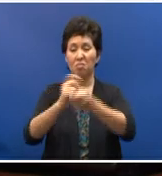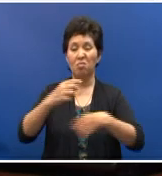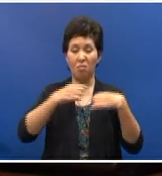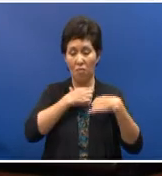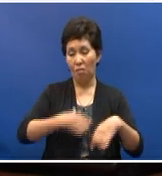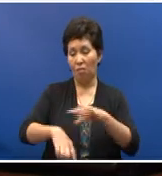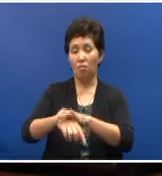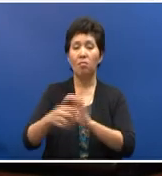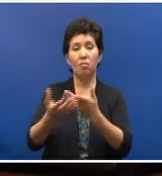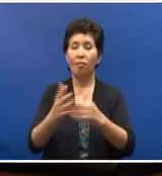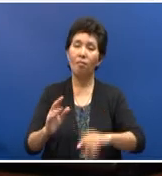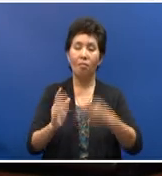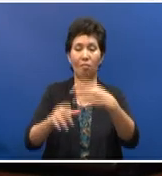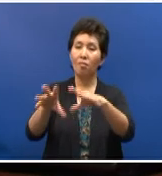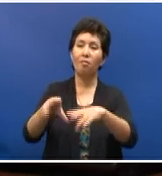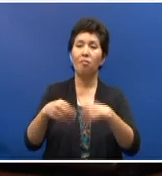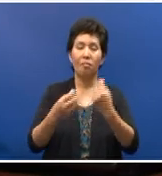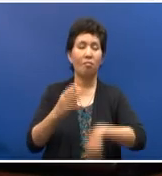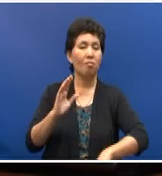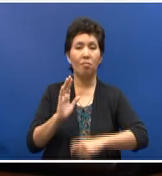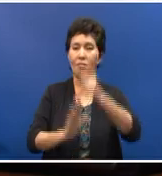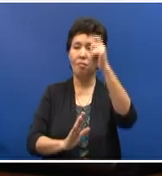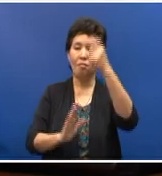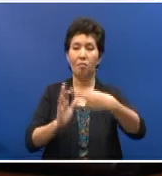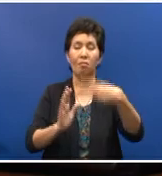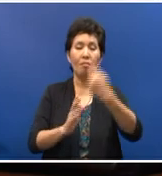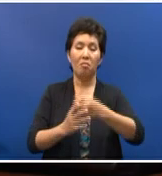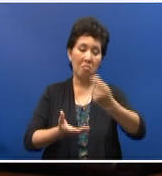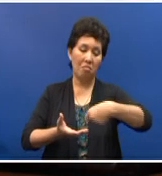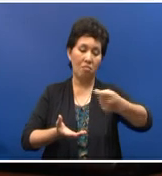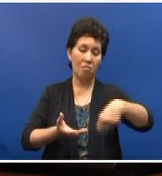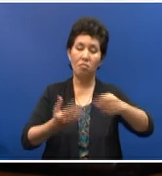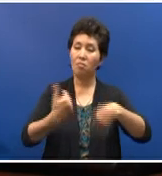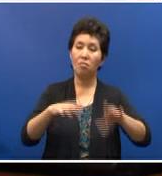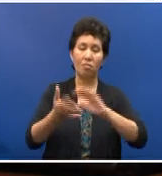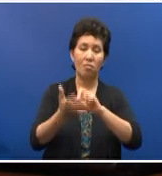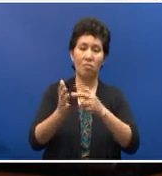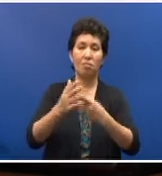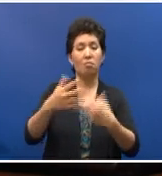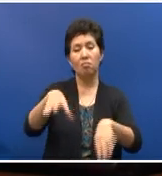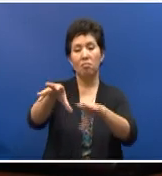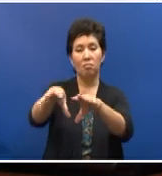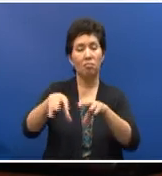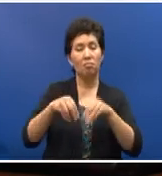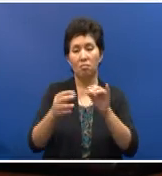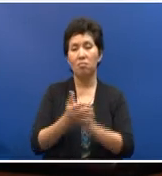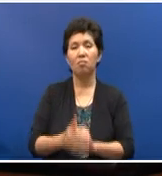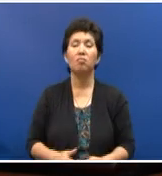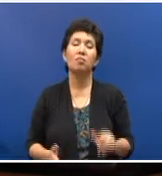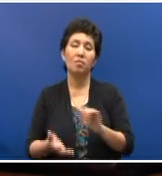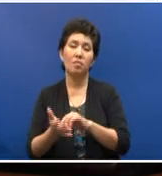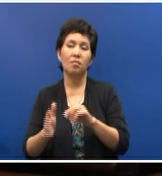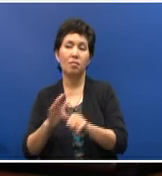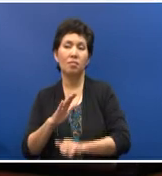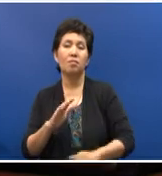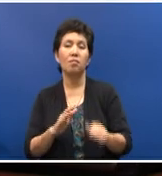similar like, okay, like the types of memorandum agreement or any types of economic cooperation just by having those